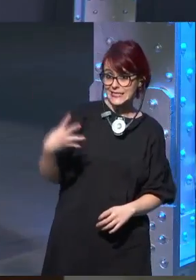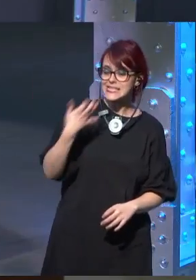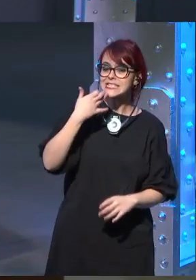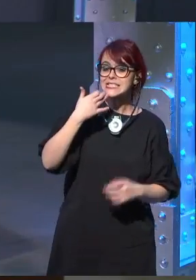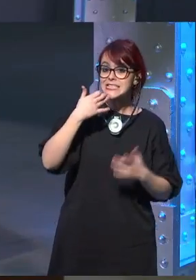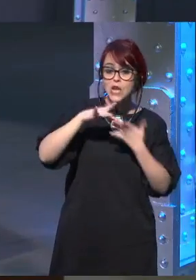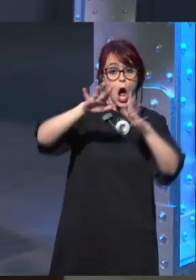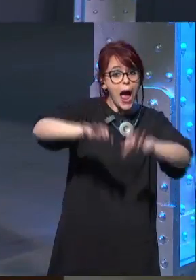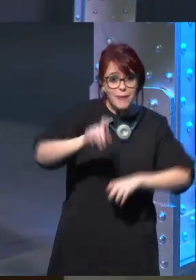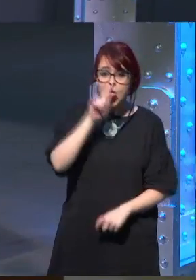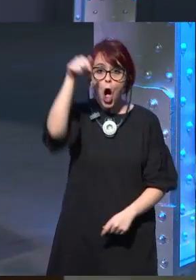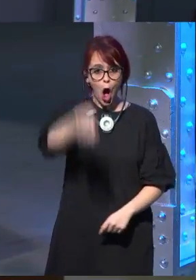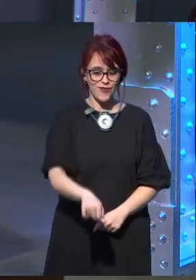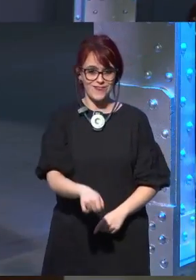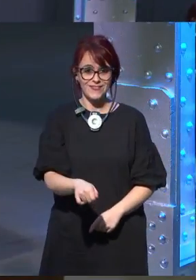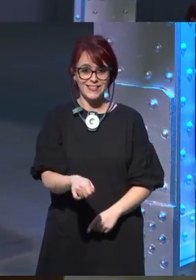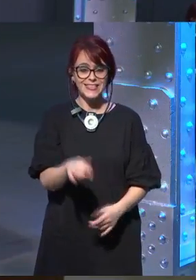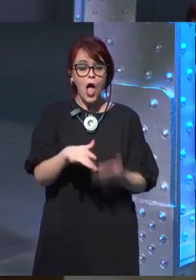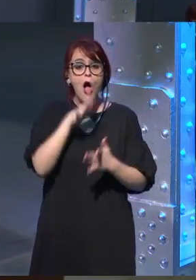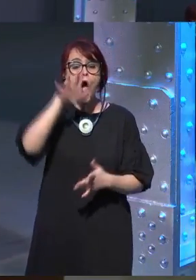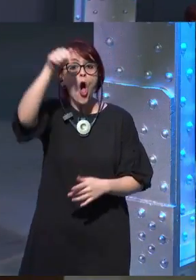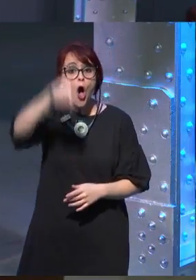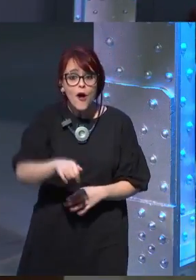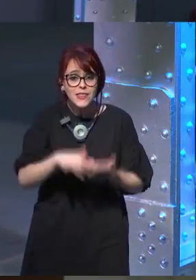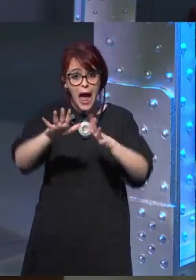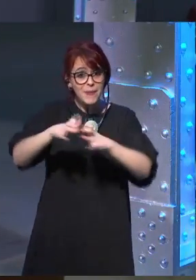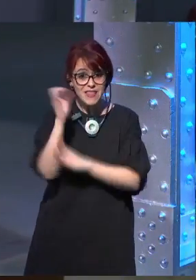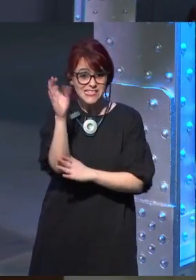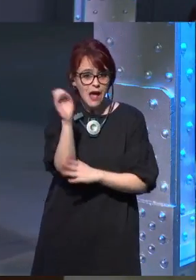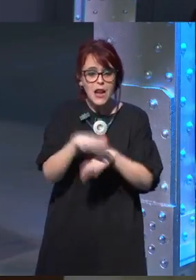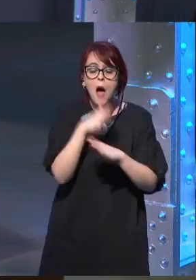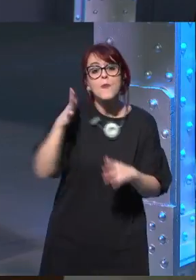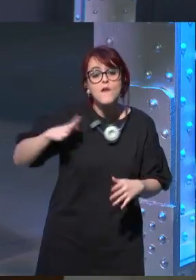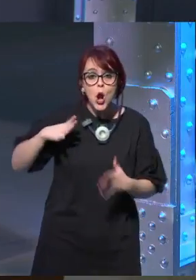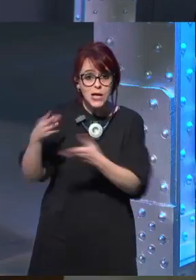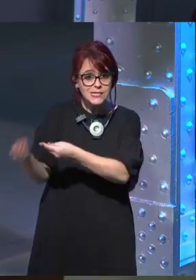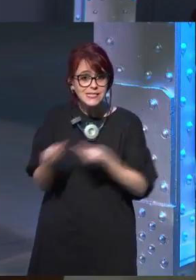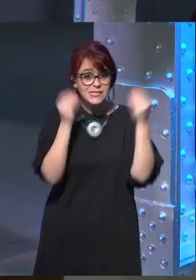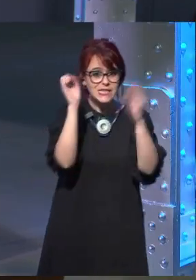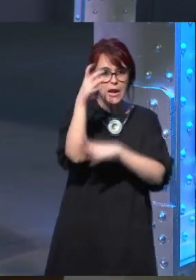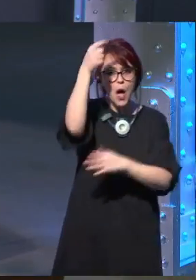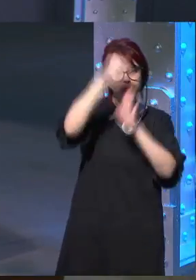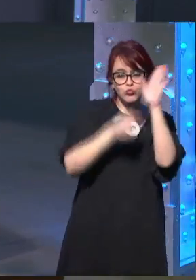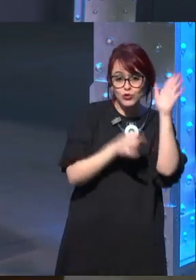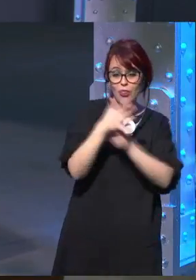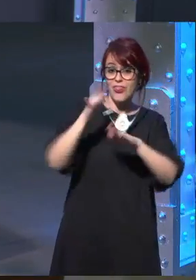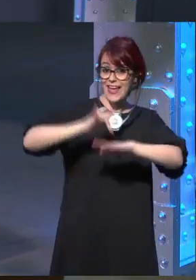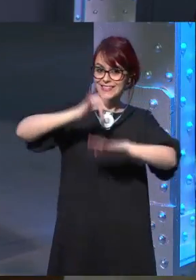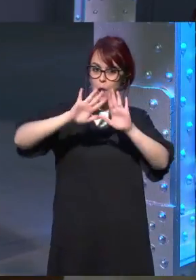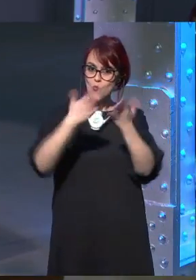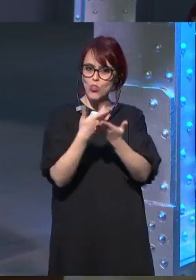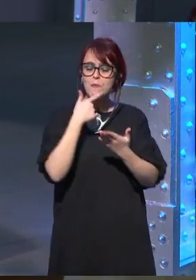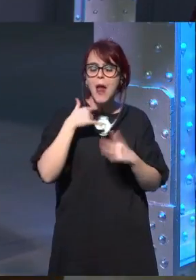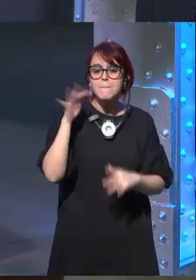else from me today, take that home because it changes your life. When you start using social media for good, all those people tend to go